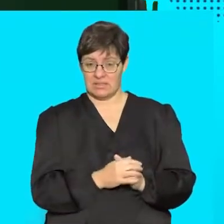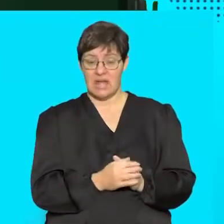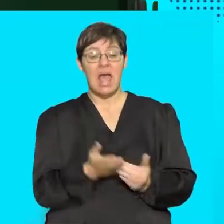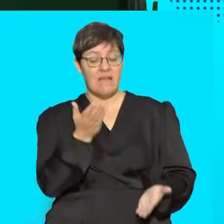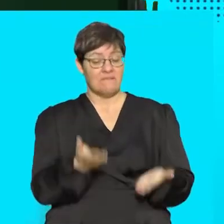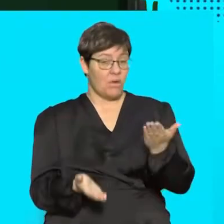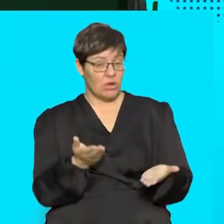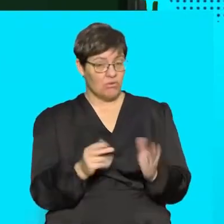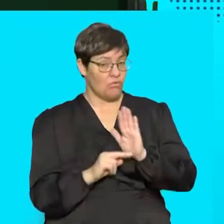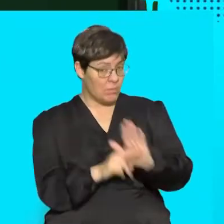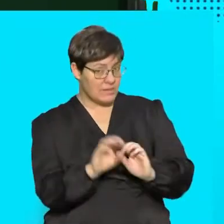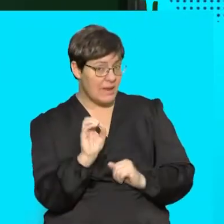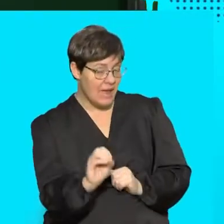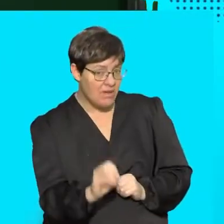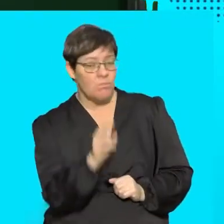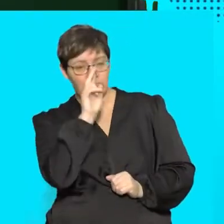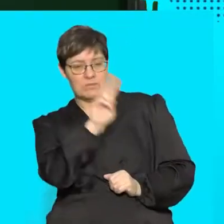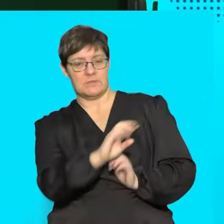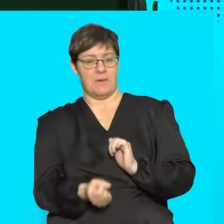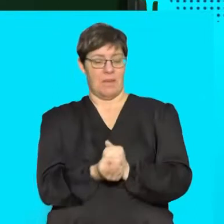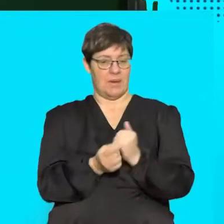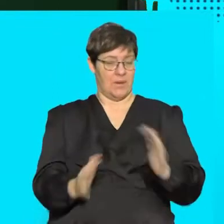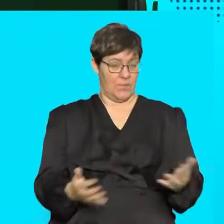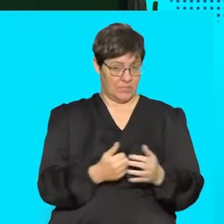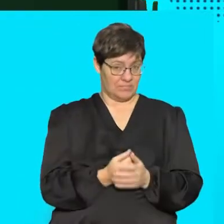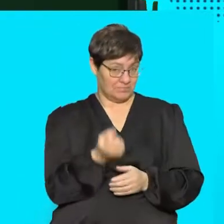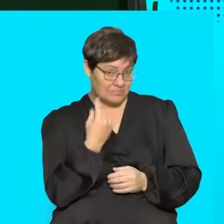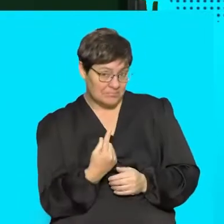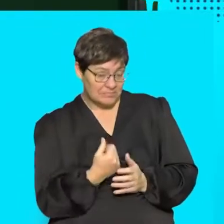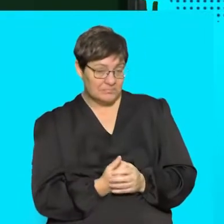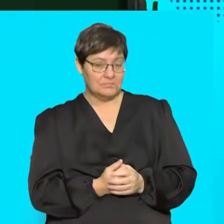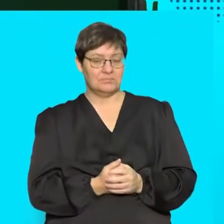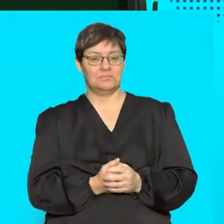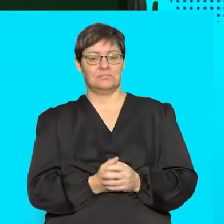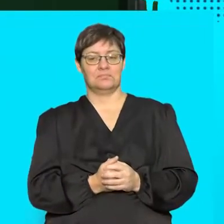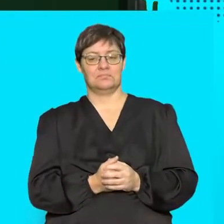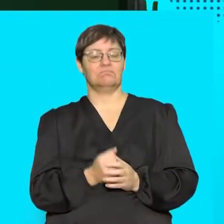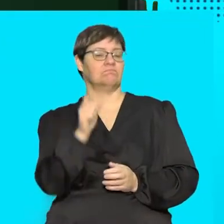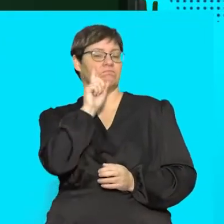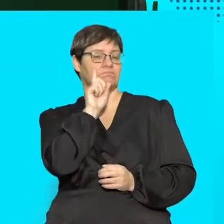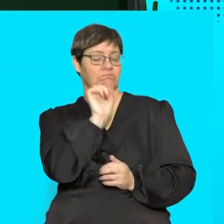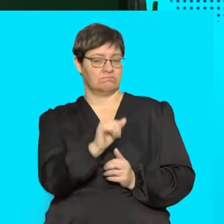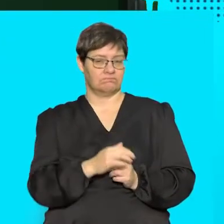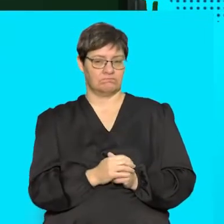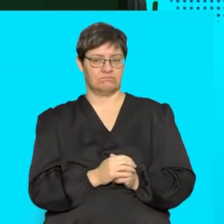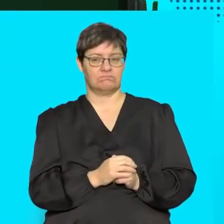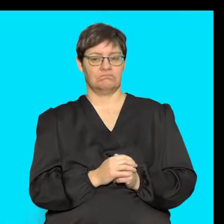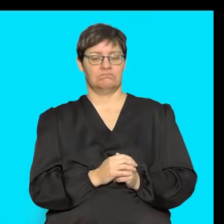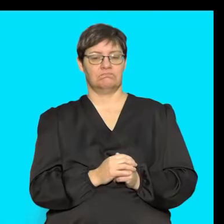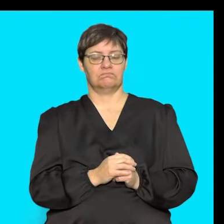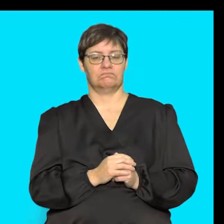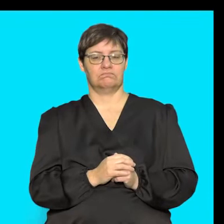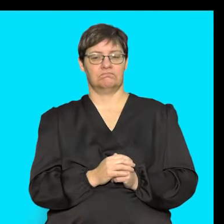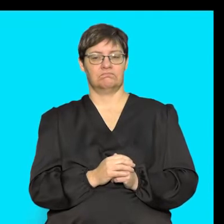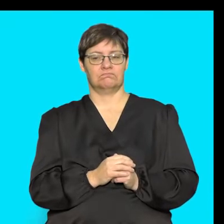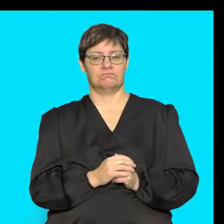If we have an equation that represents that, we can see what is happening. Are we together? Okay. Let's see.